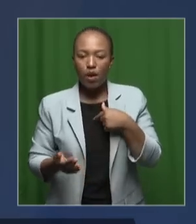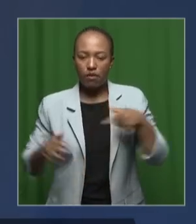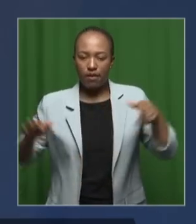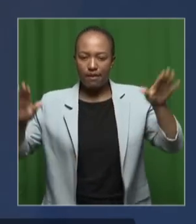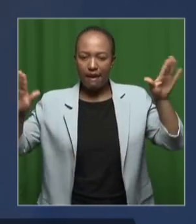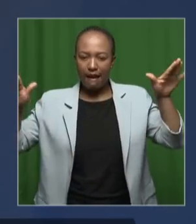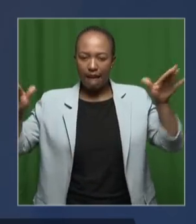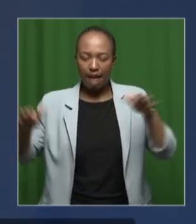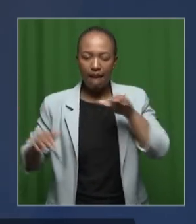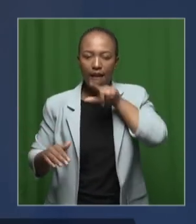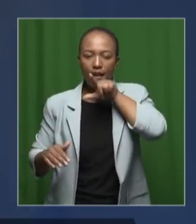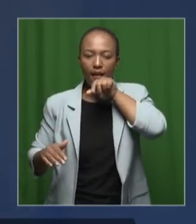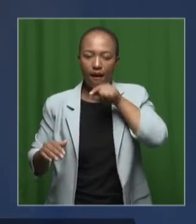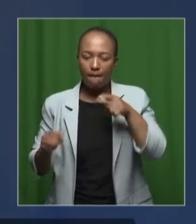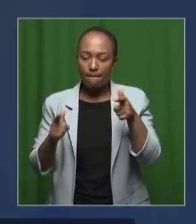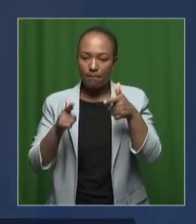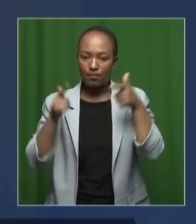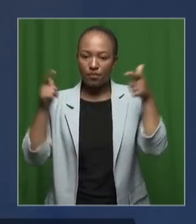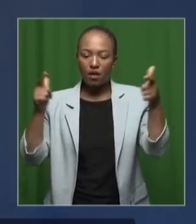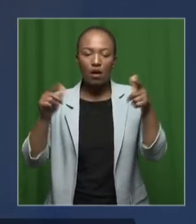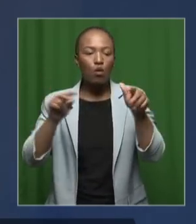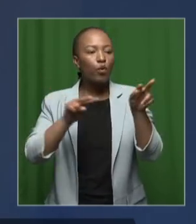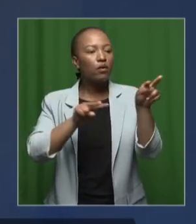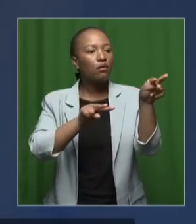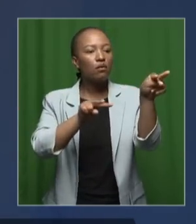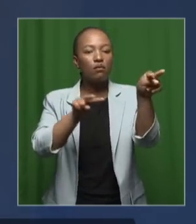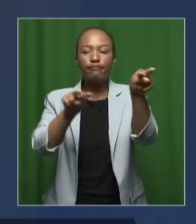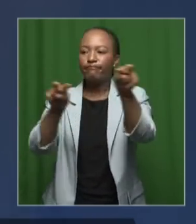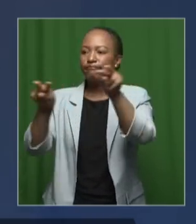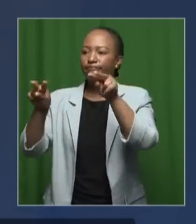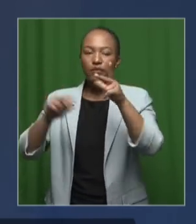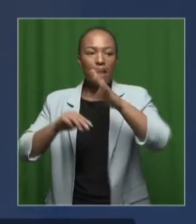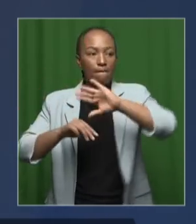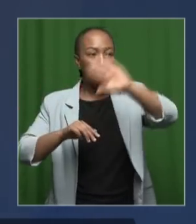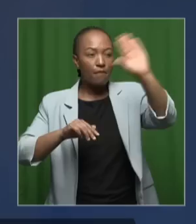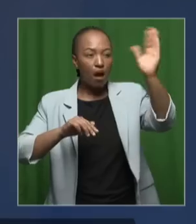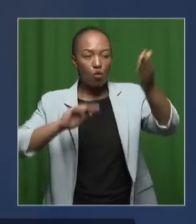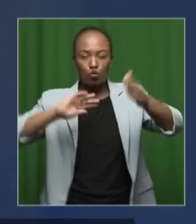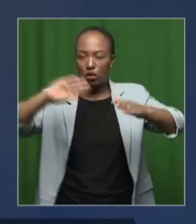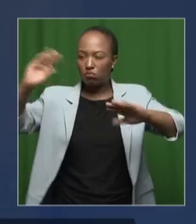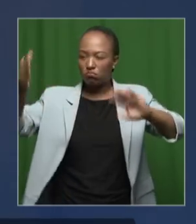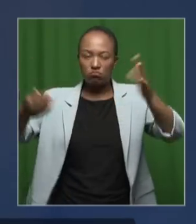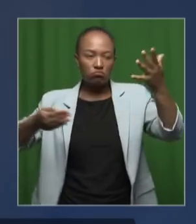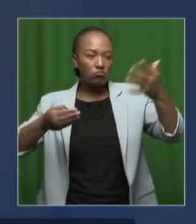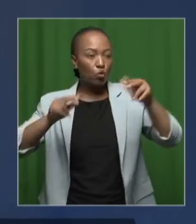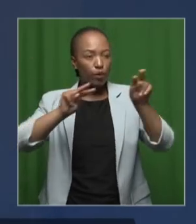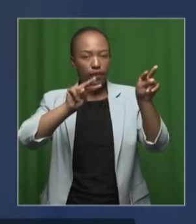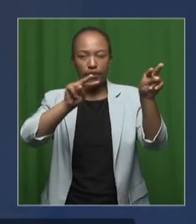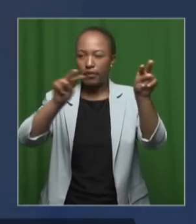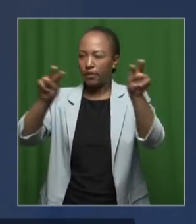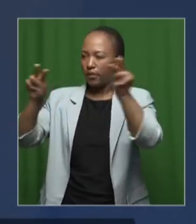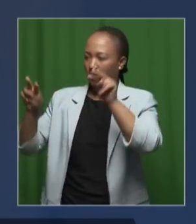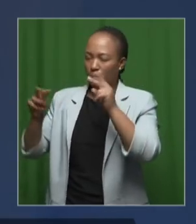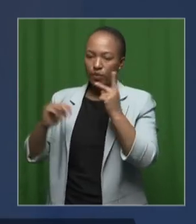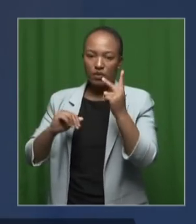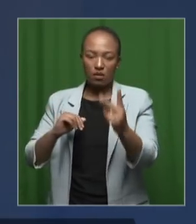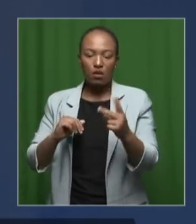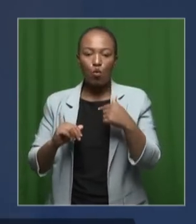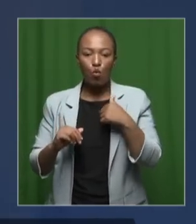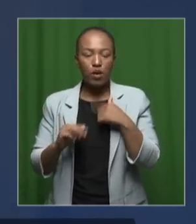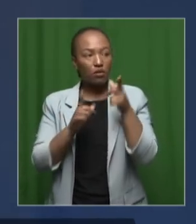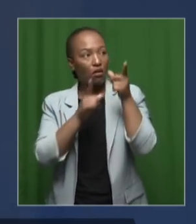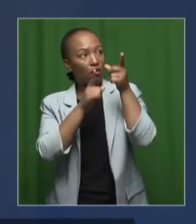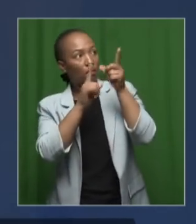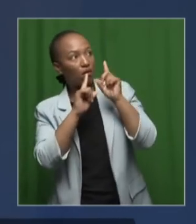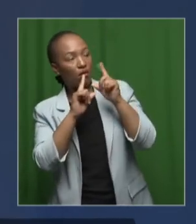beyond the horizons. We see over the seas. We see over the mountains. This is who we are. We don't get dictated to in the EFF